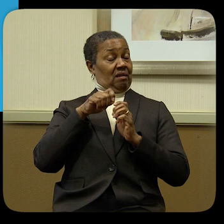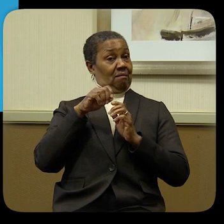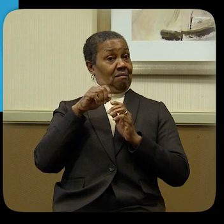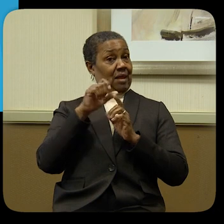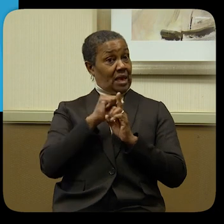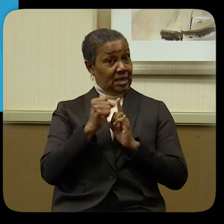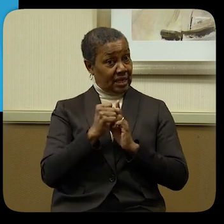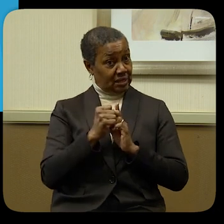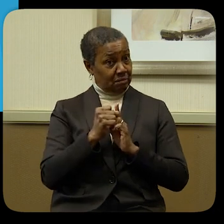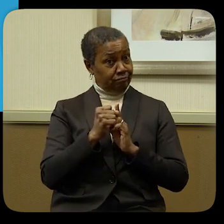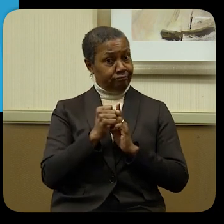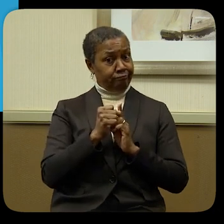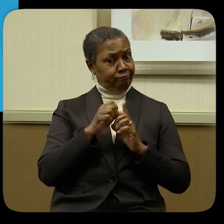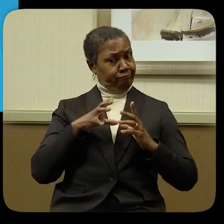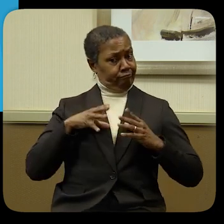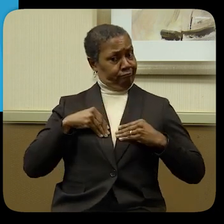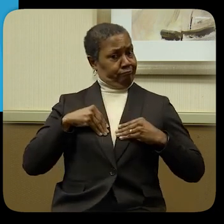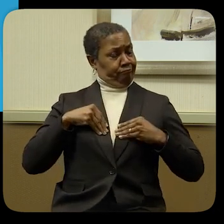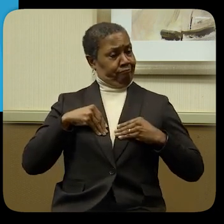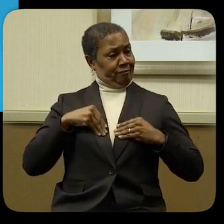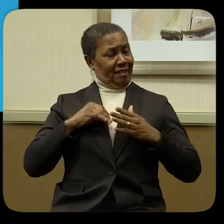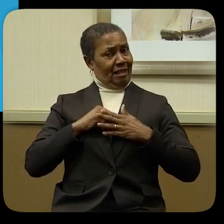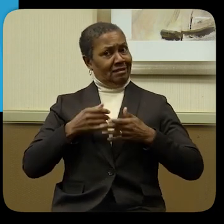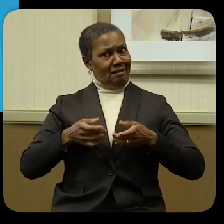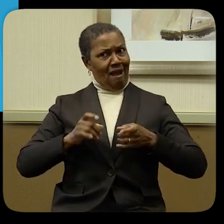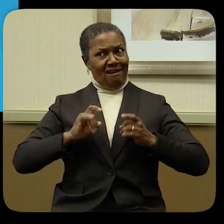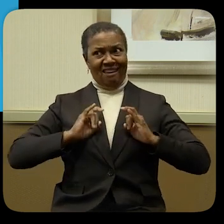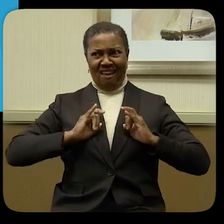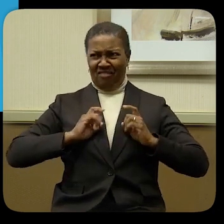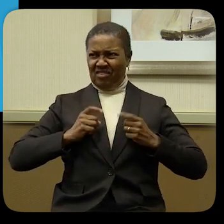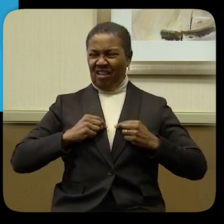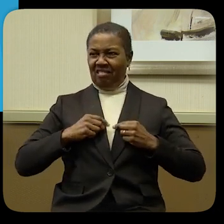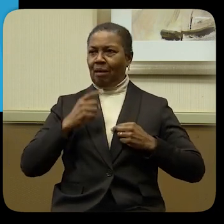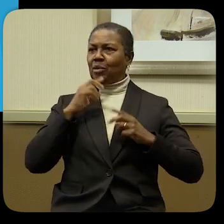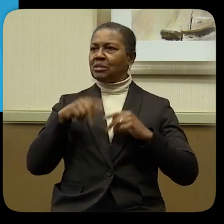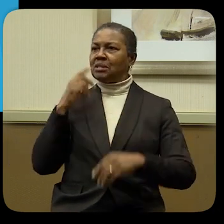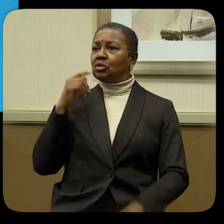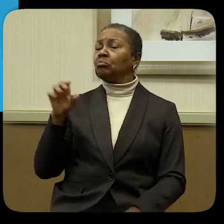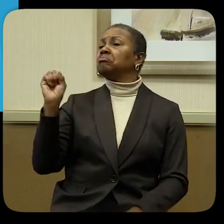gift, right? Kids see you and see you as someone who is,